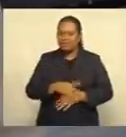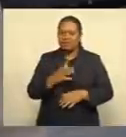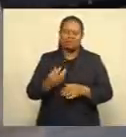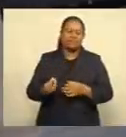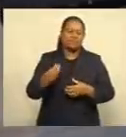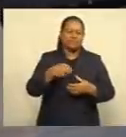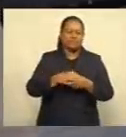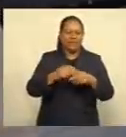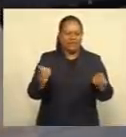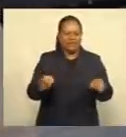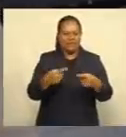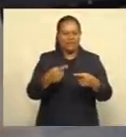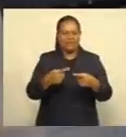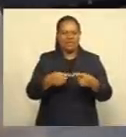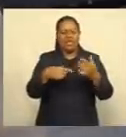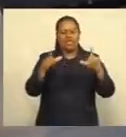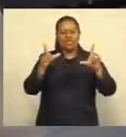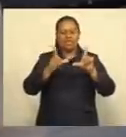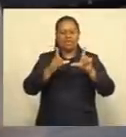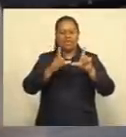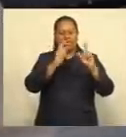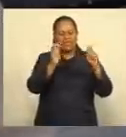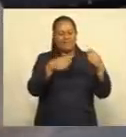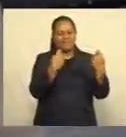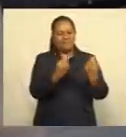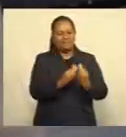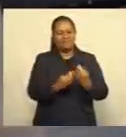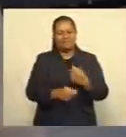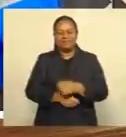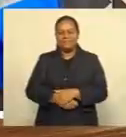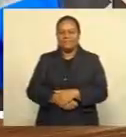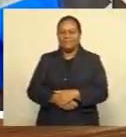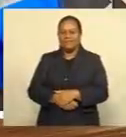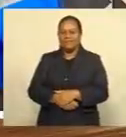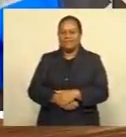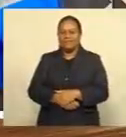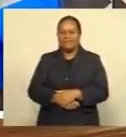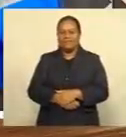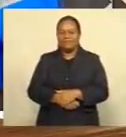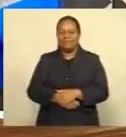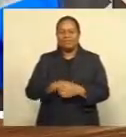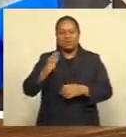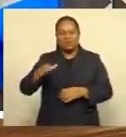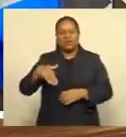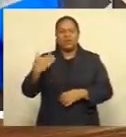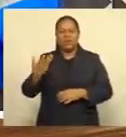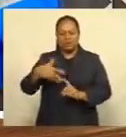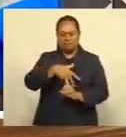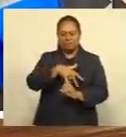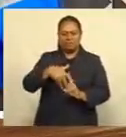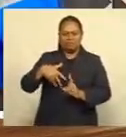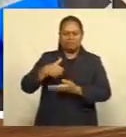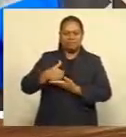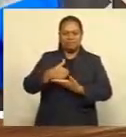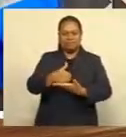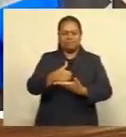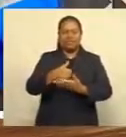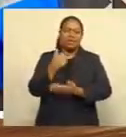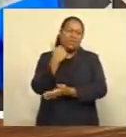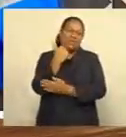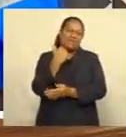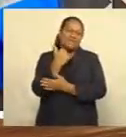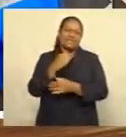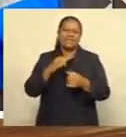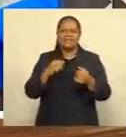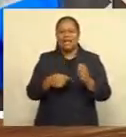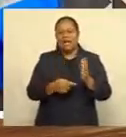final Tokyo Olympic squad. Talima Terpula, FBC Sports. Usually behind the scenes for the Fiji rugby teams, Apisa